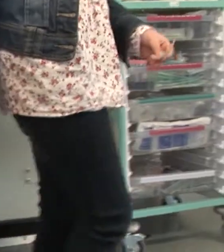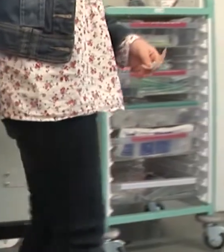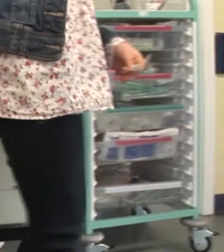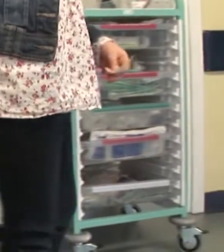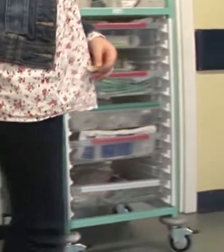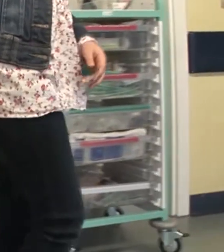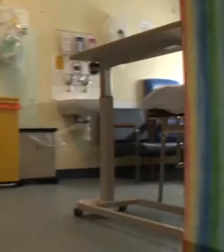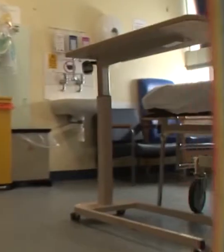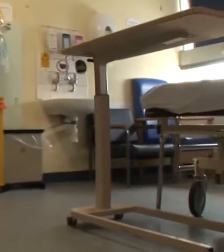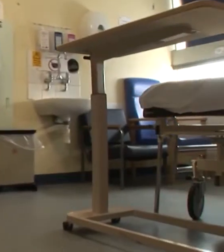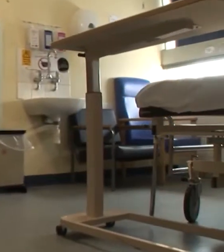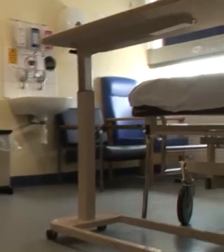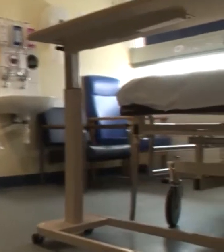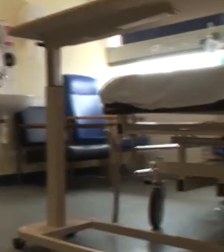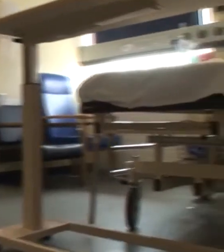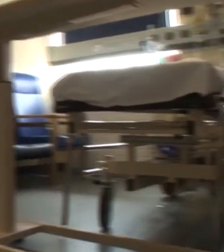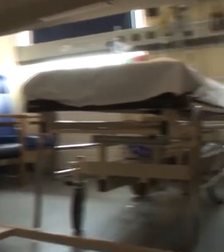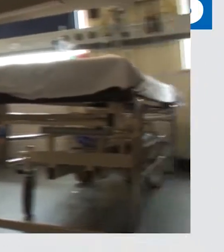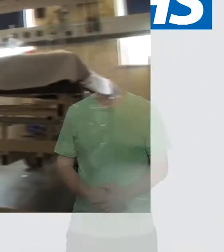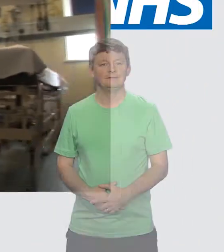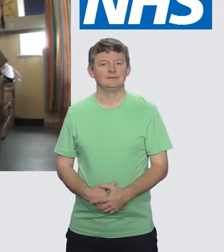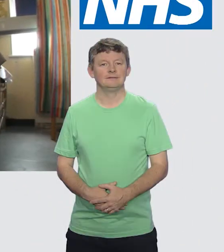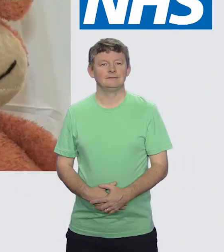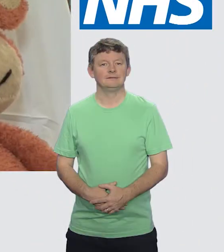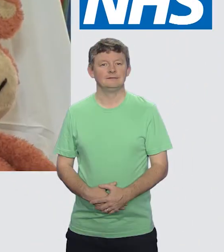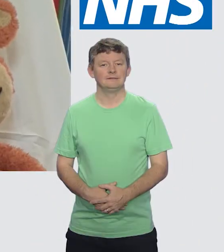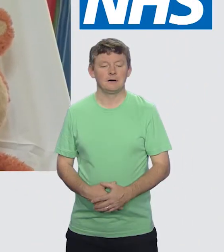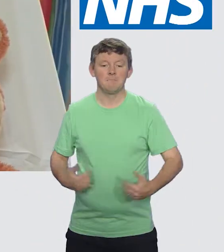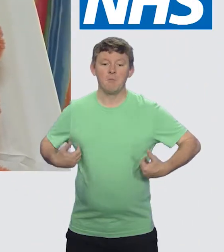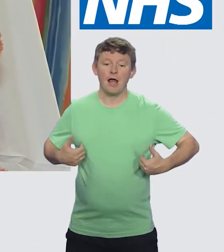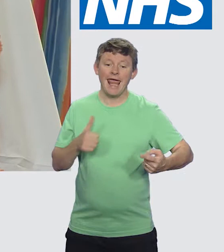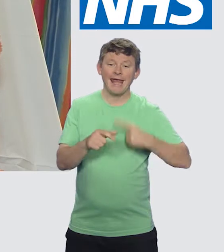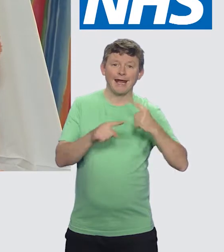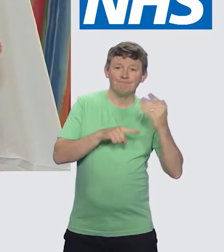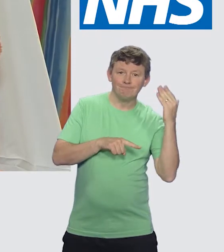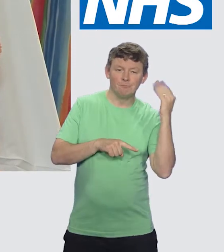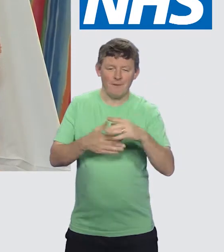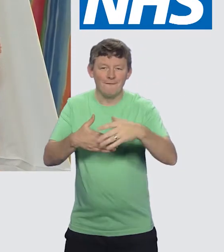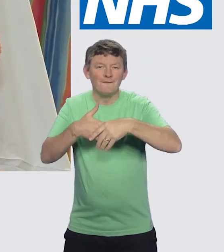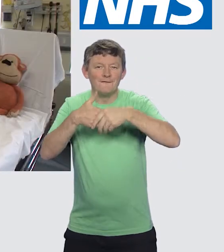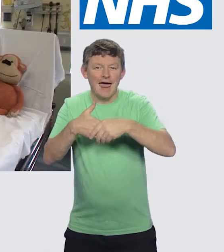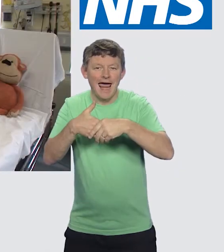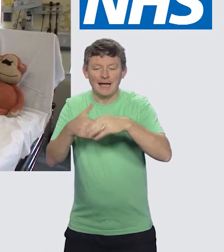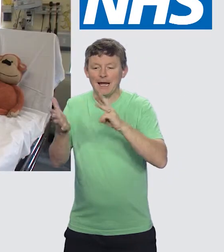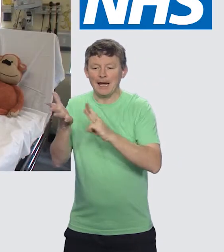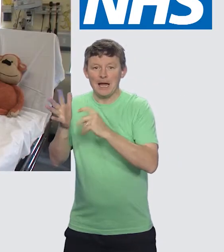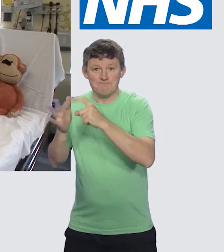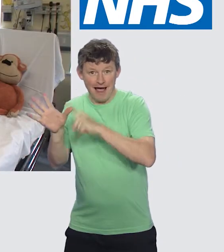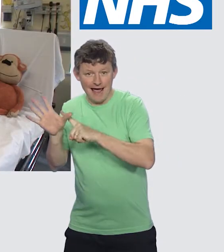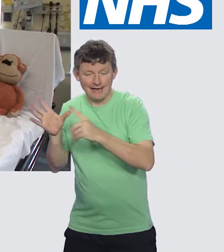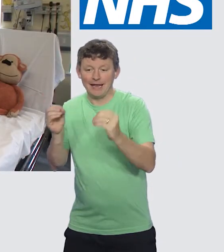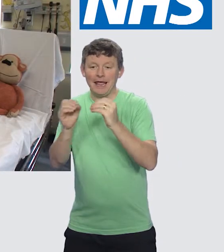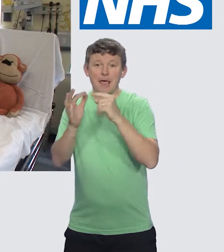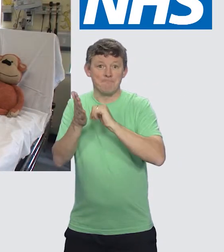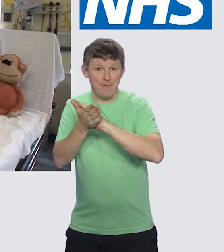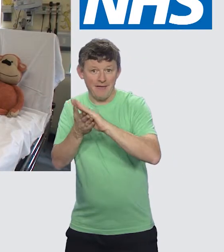of the beds while a smiling nurse in a blue uniform holds his hand. Monkey's come into A&E with his friends Maddie, Beth and Ben to